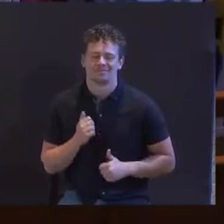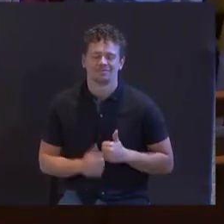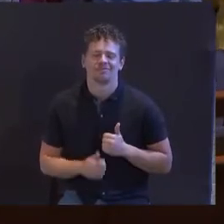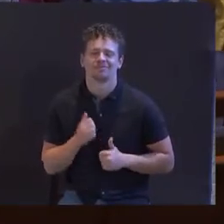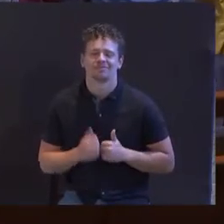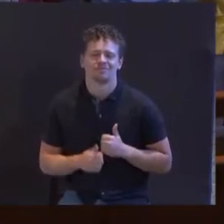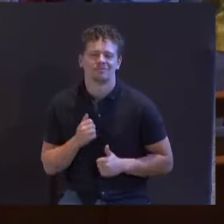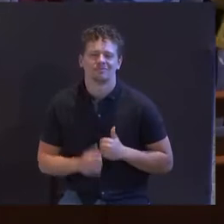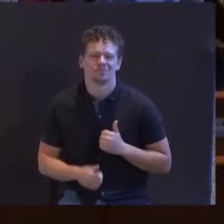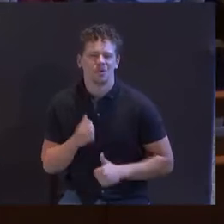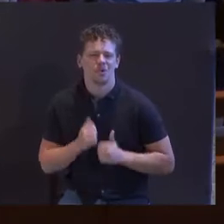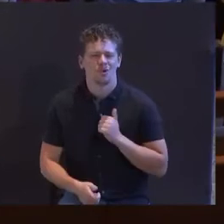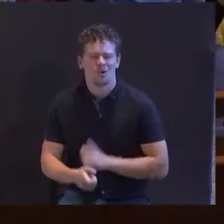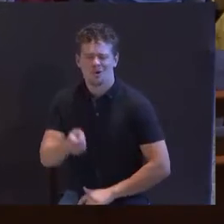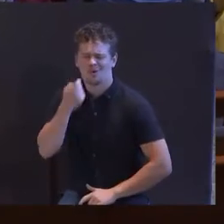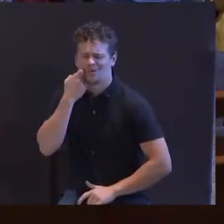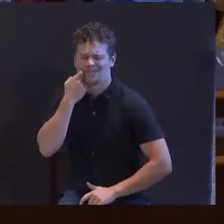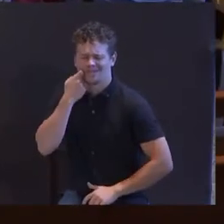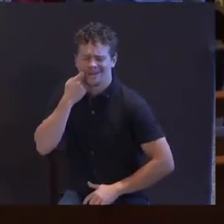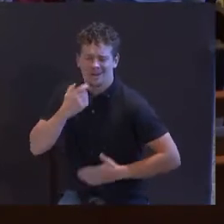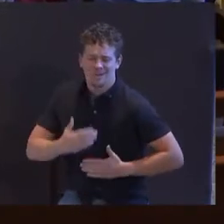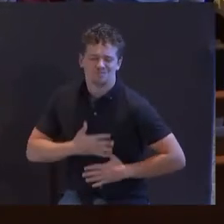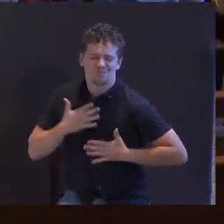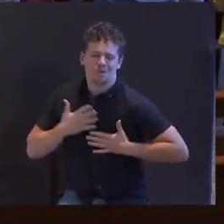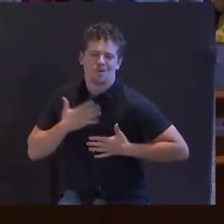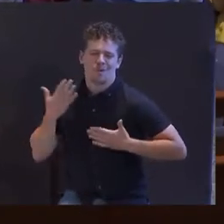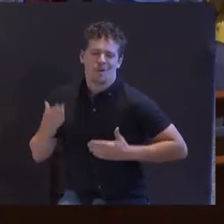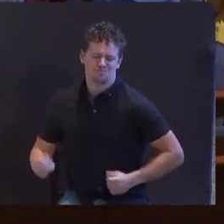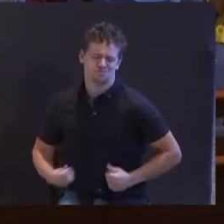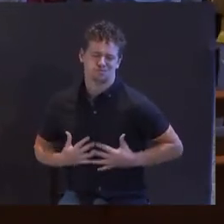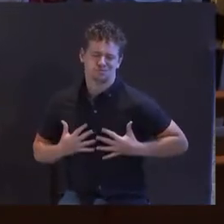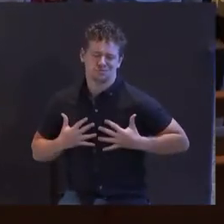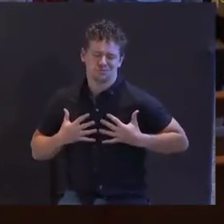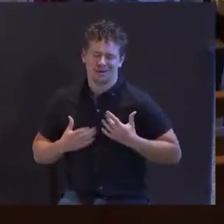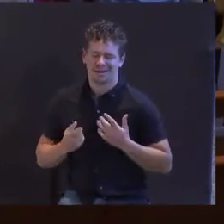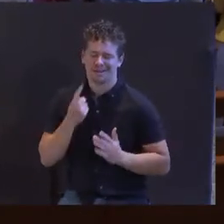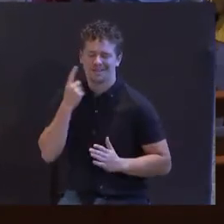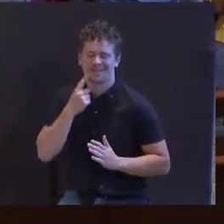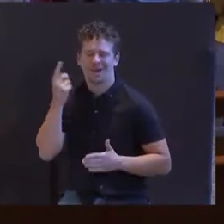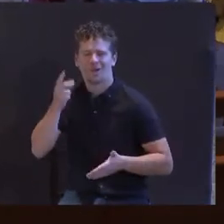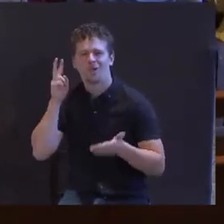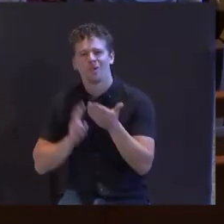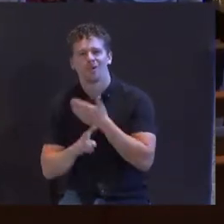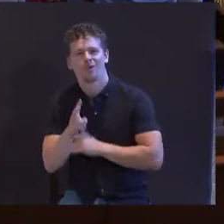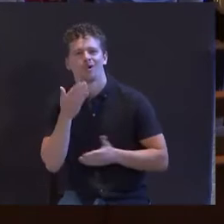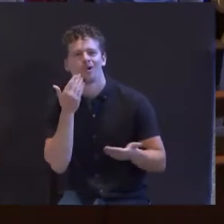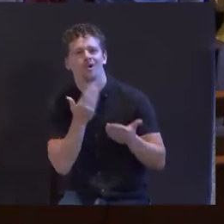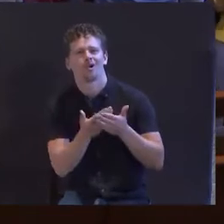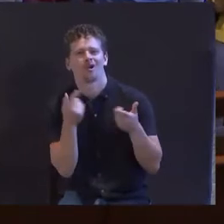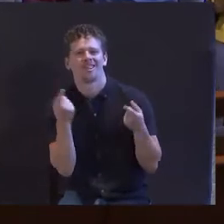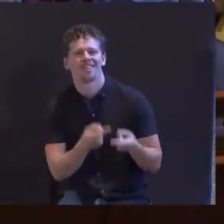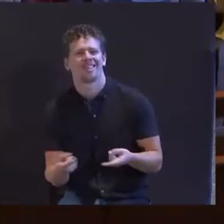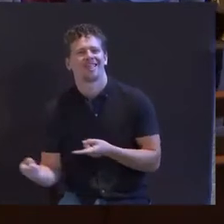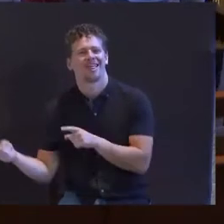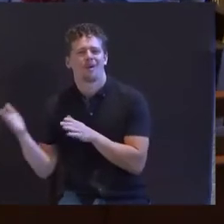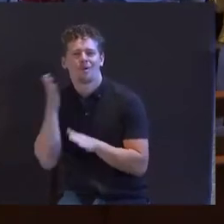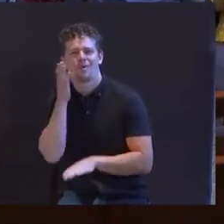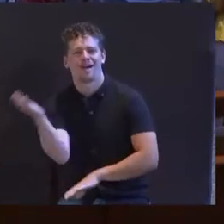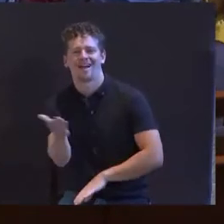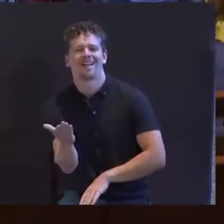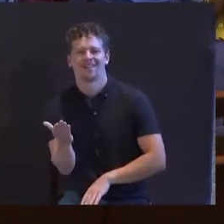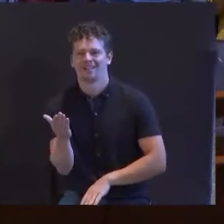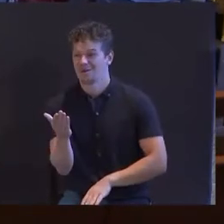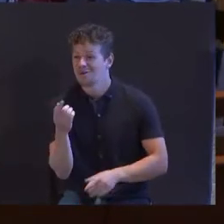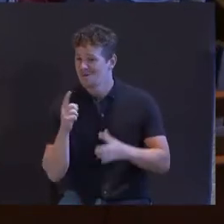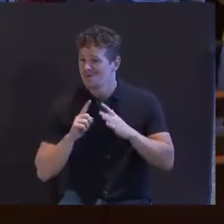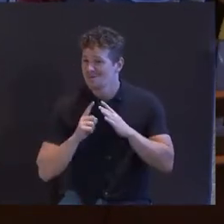oh, I've been happy lately, thinking about the good things to come. And I believe it could